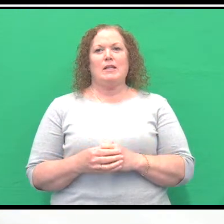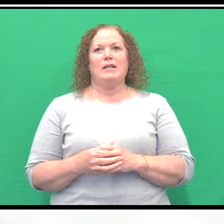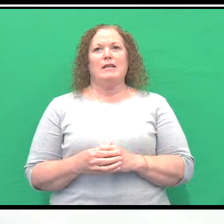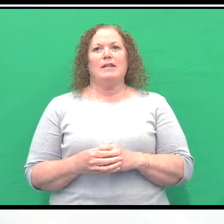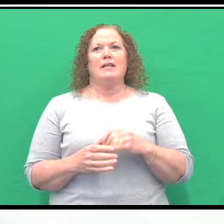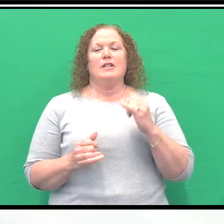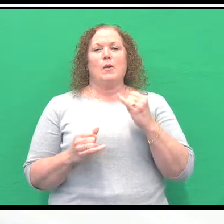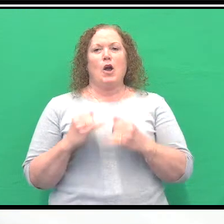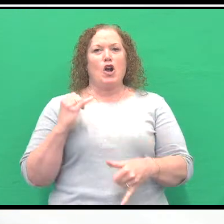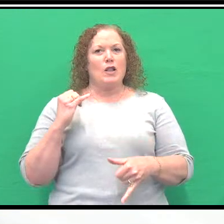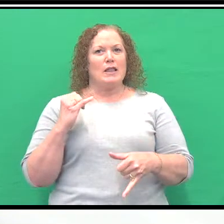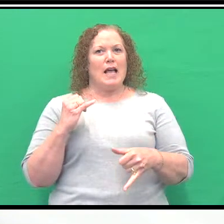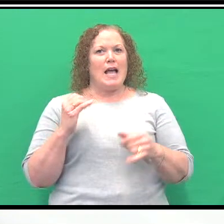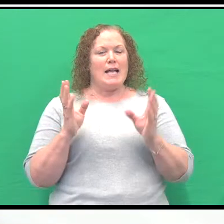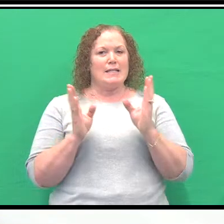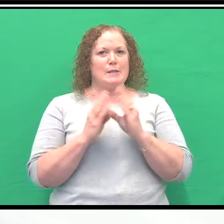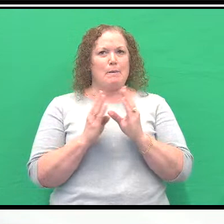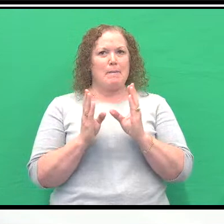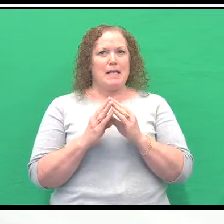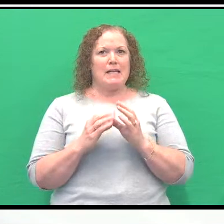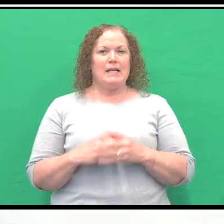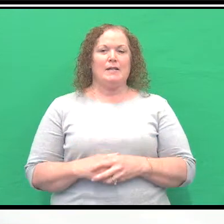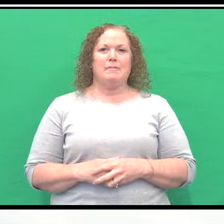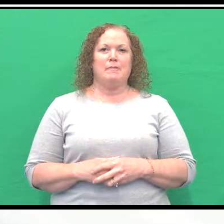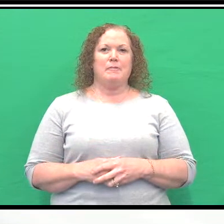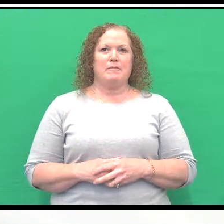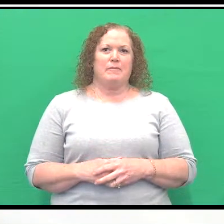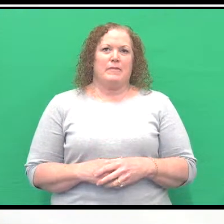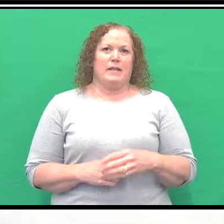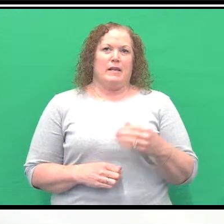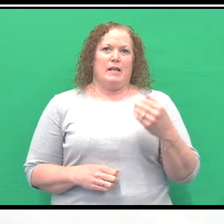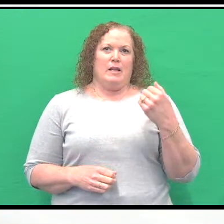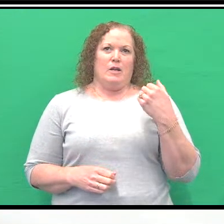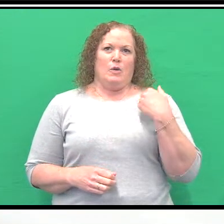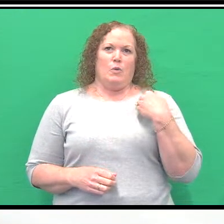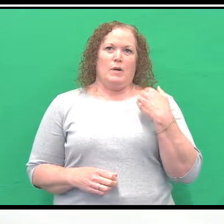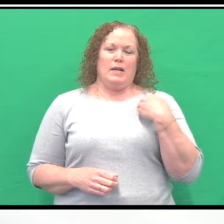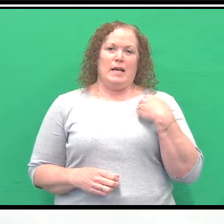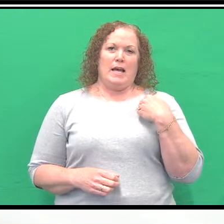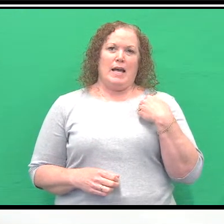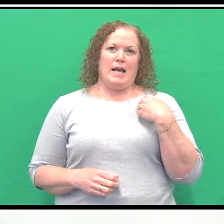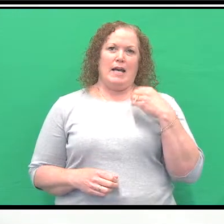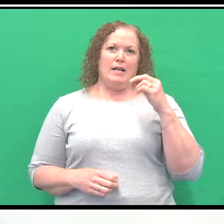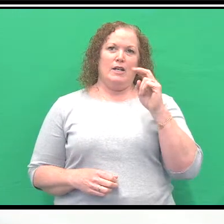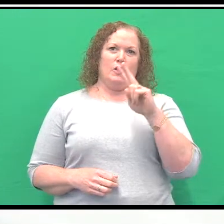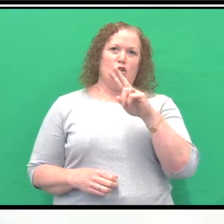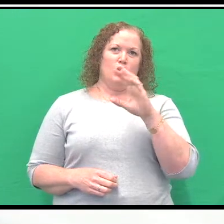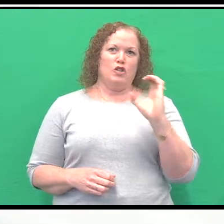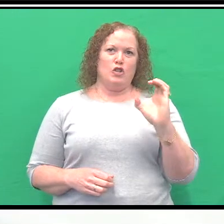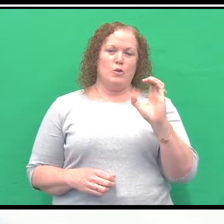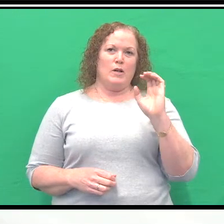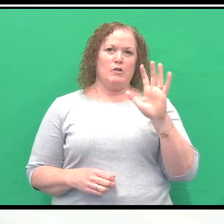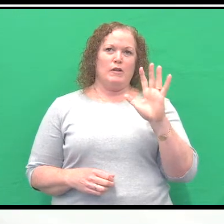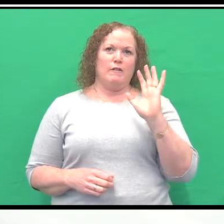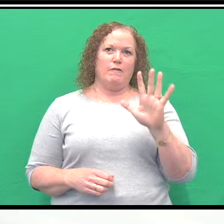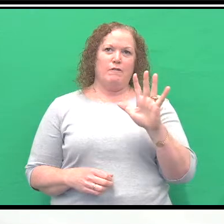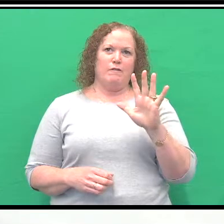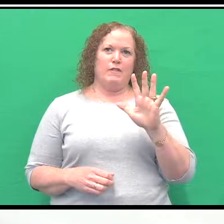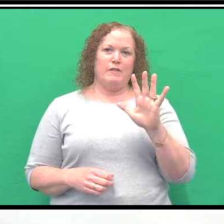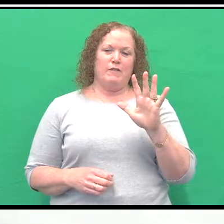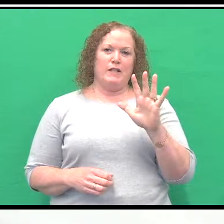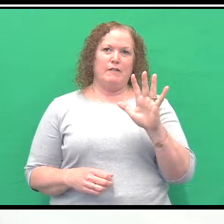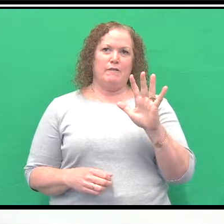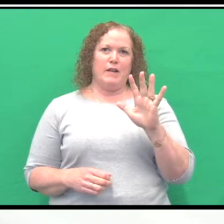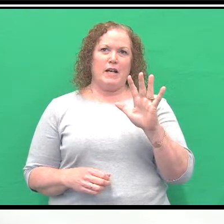meeting, we had a case rate of 255 per 100,000